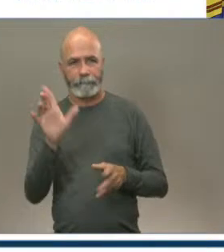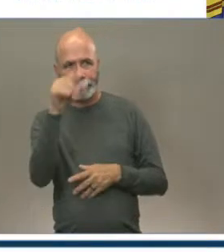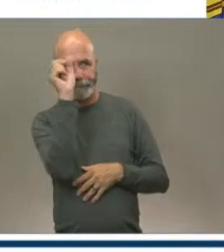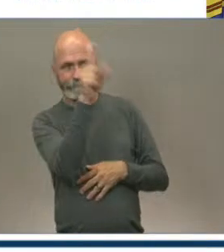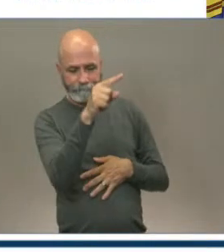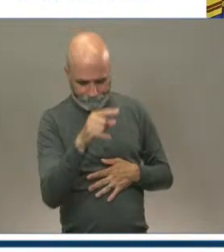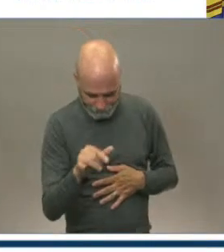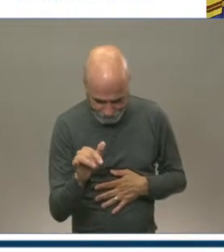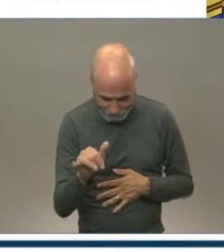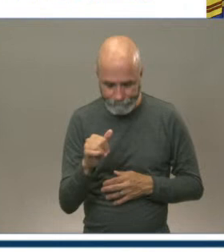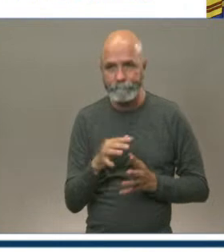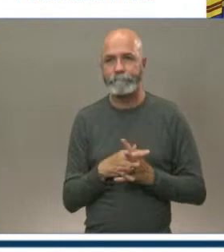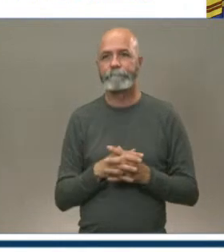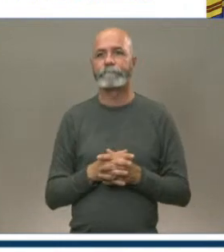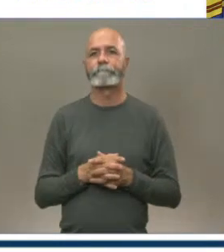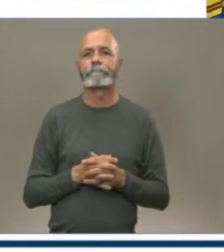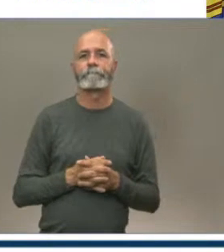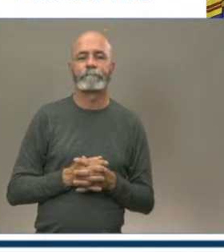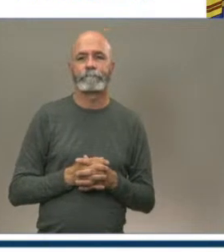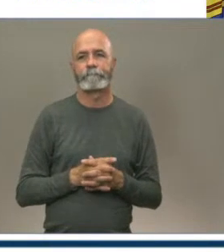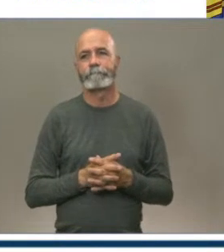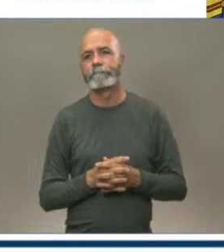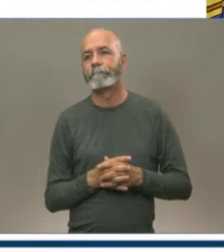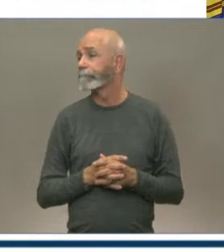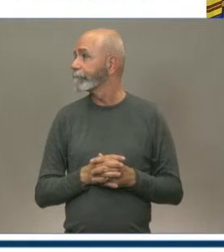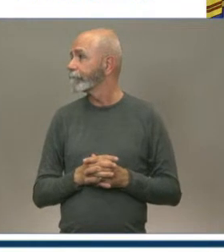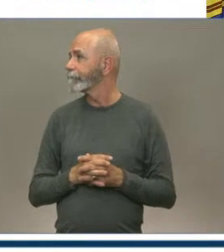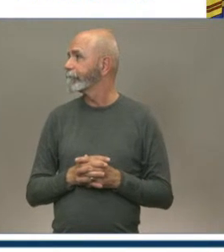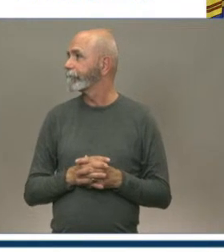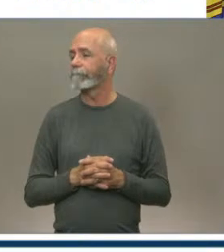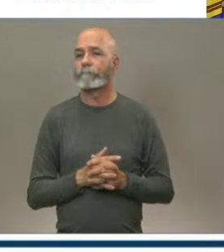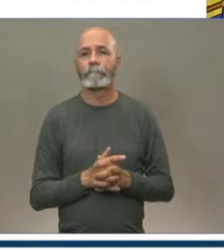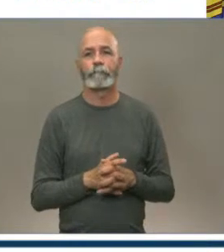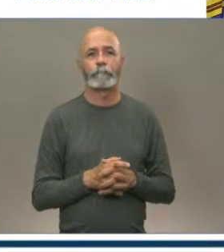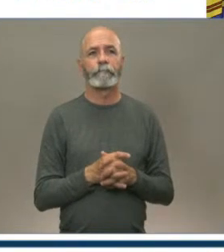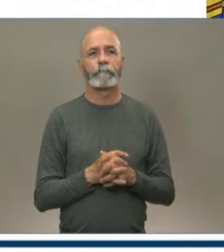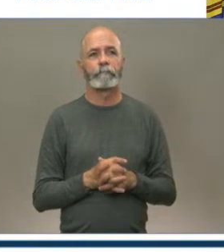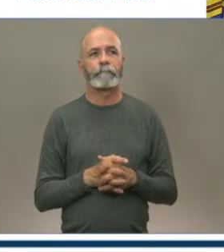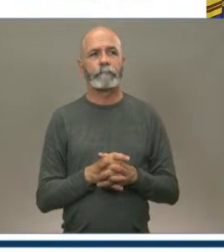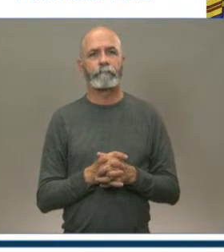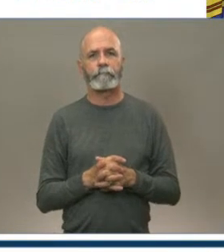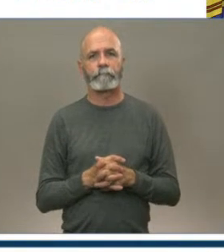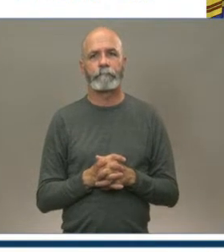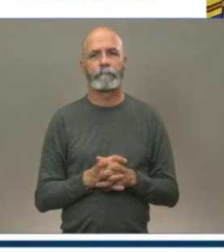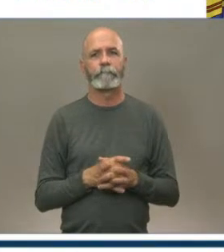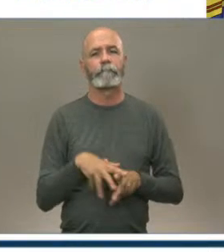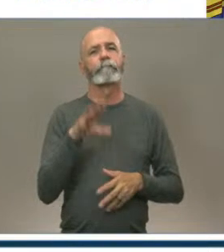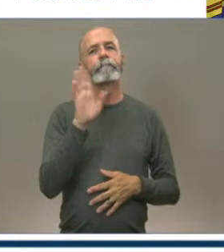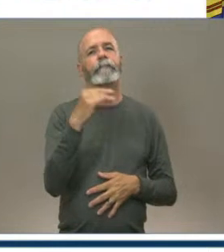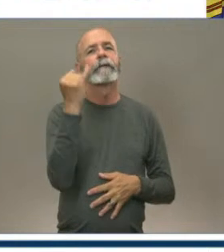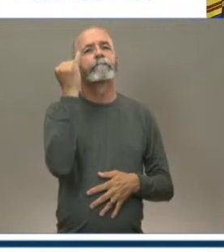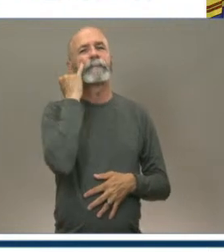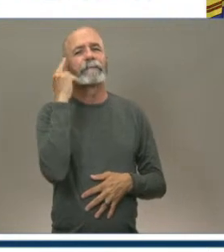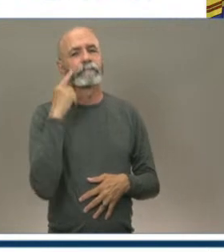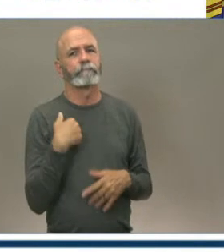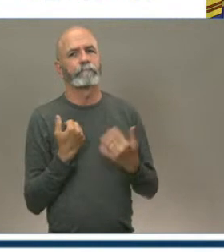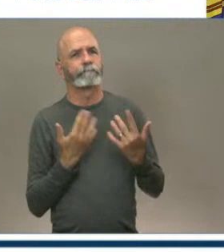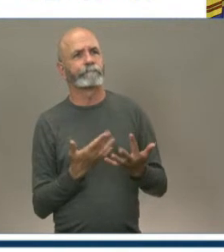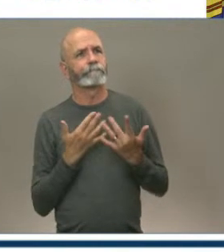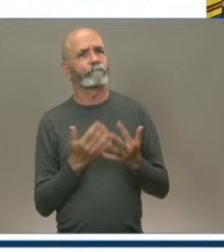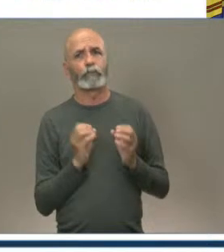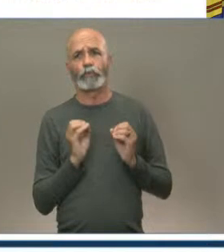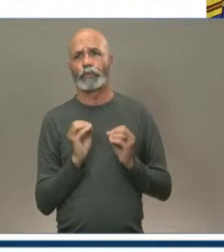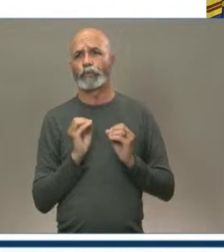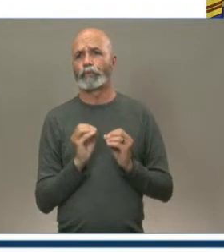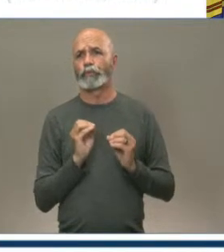Yeah, so can you clarify what happens if we don't get more clarification on the what happens